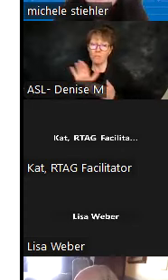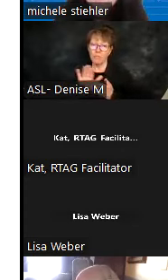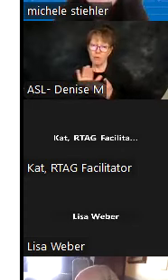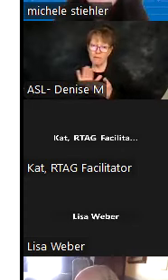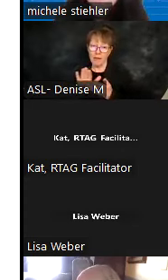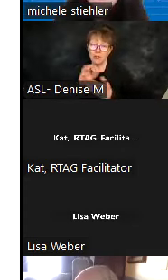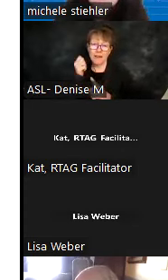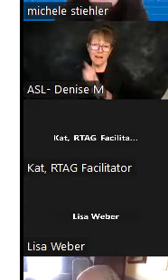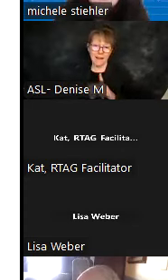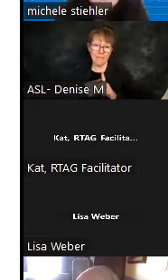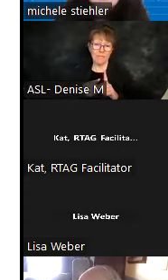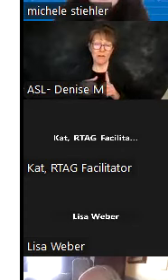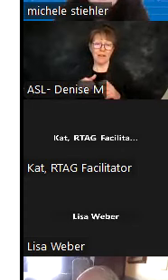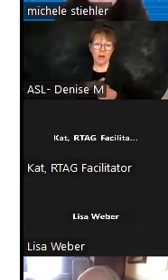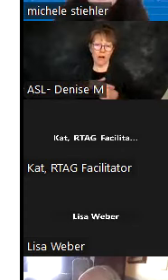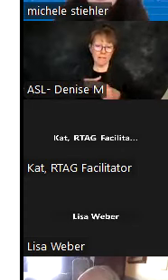areas.